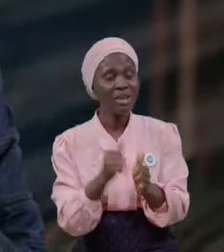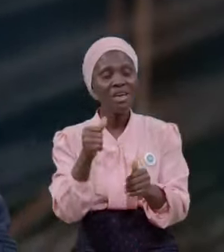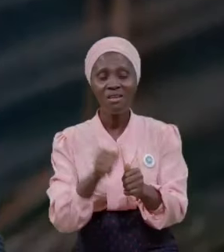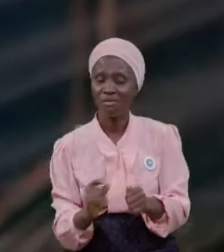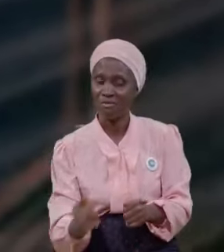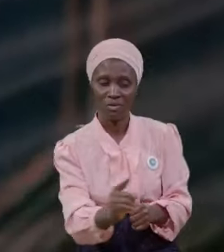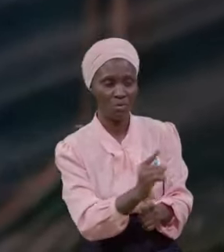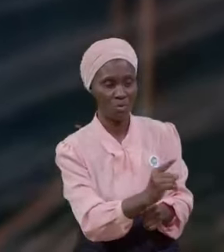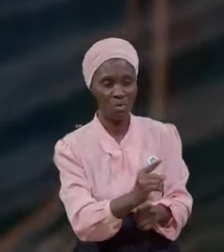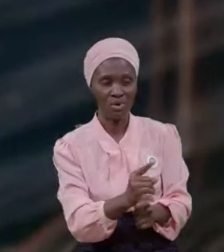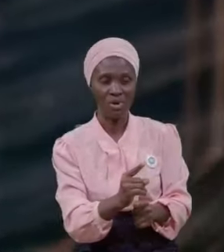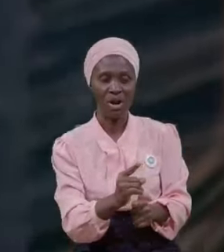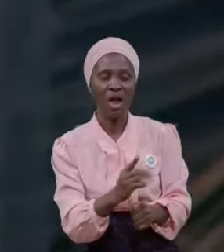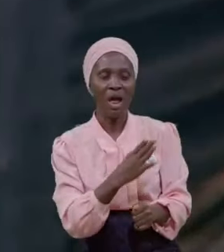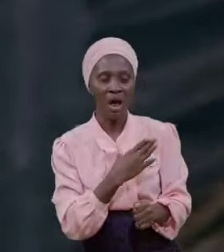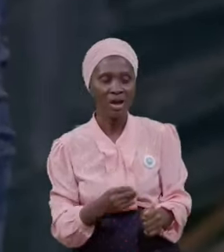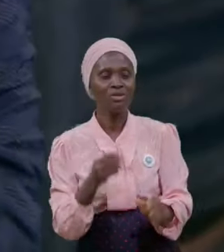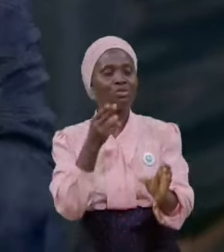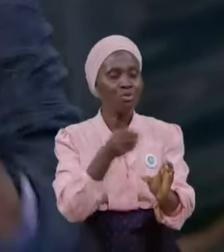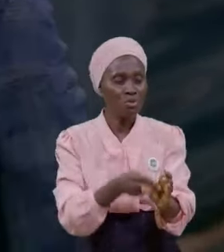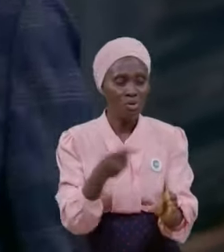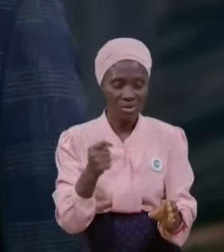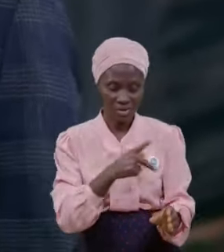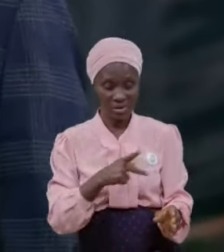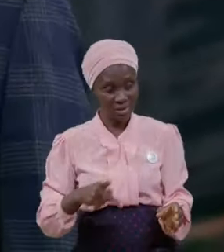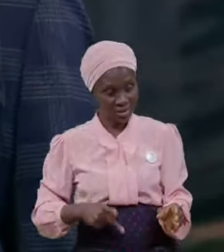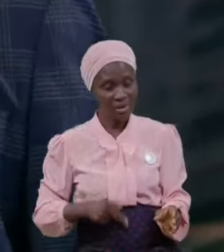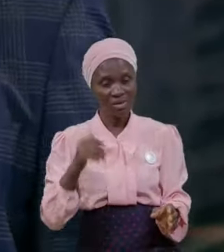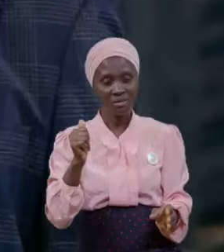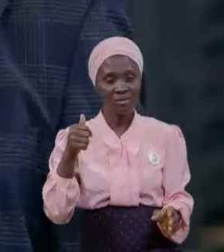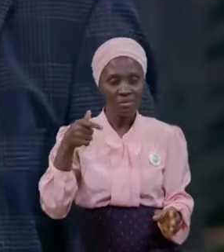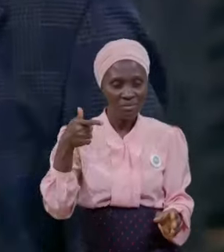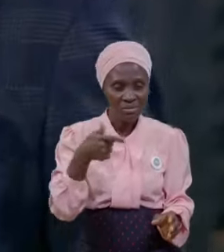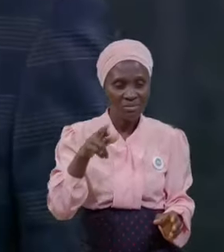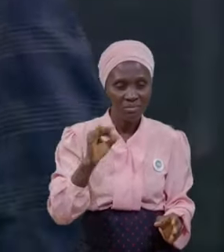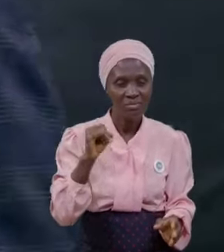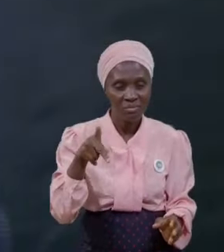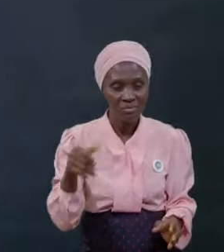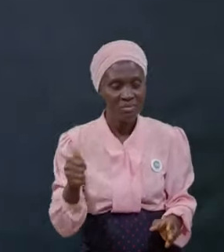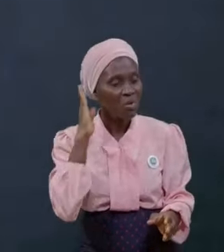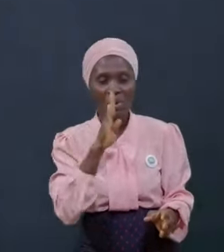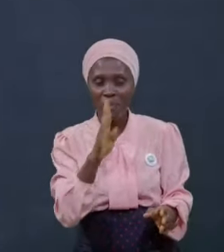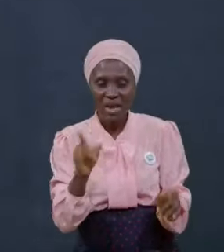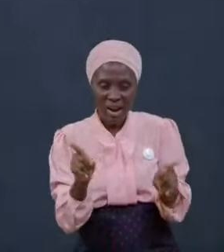King Agrippa, will be as I am, not only almost, but